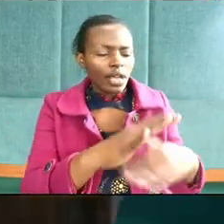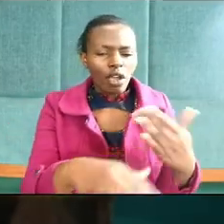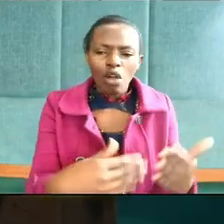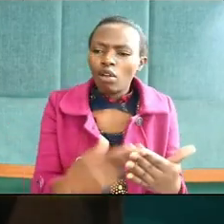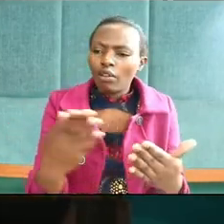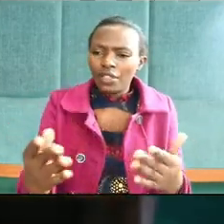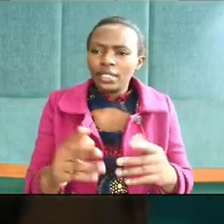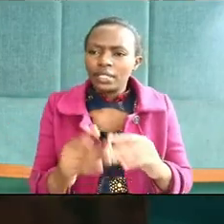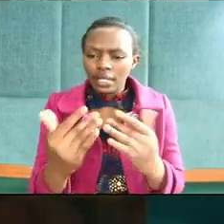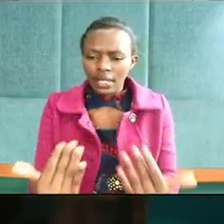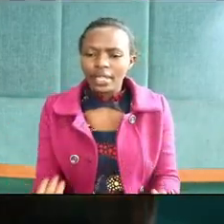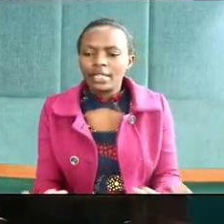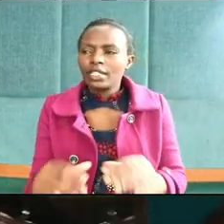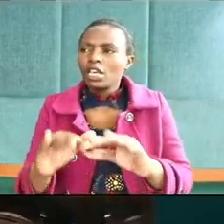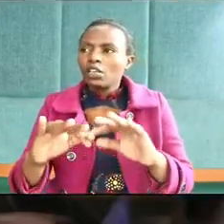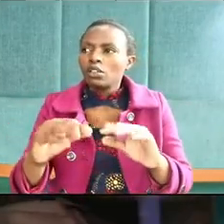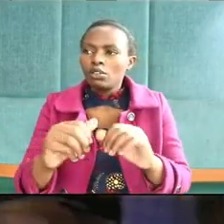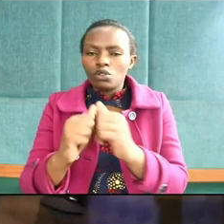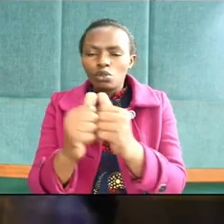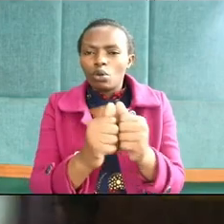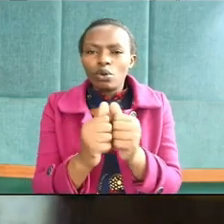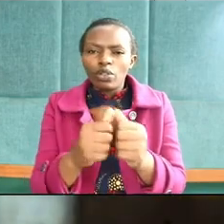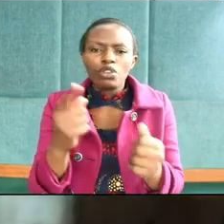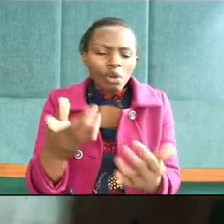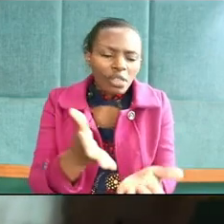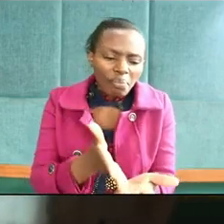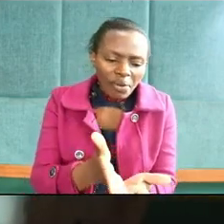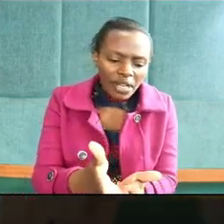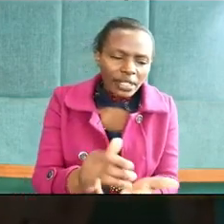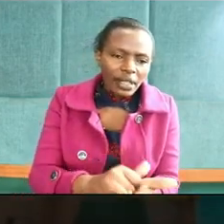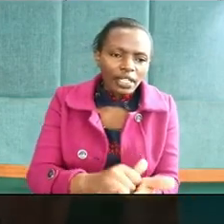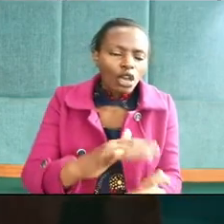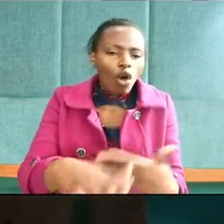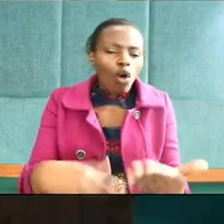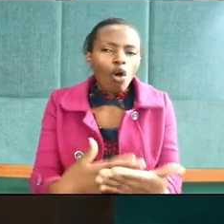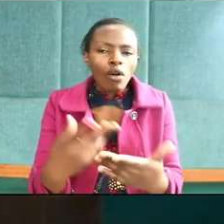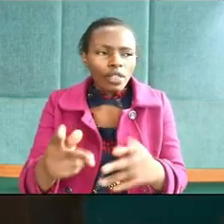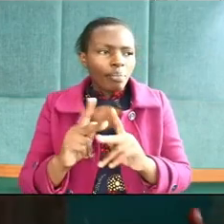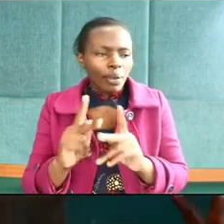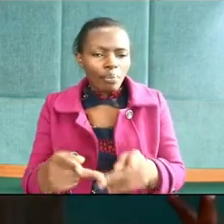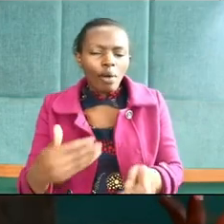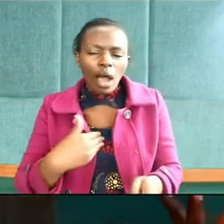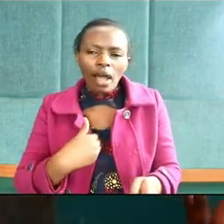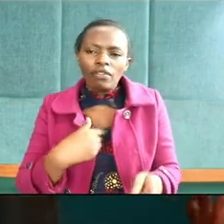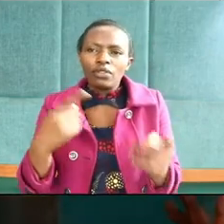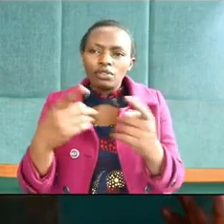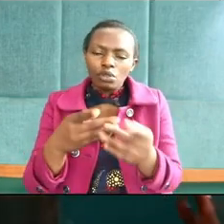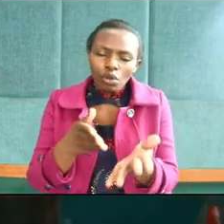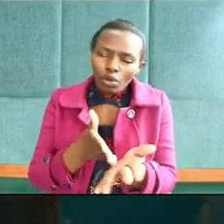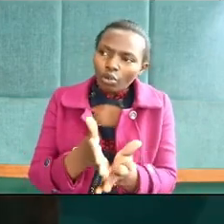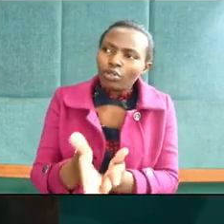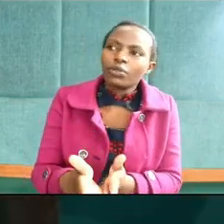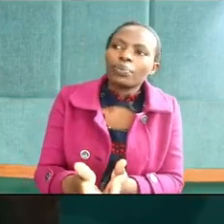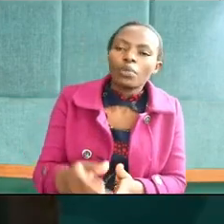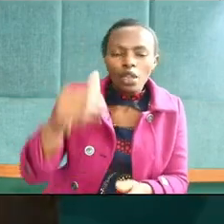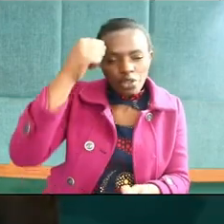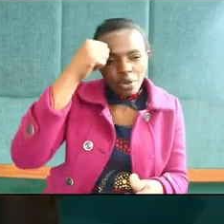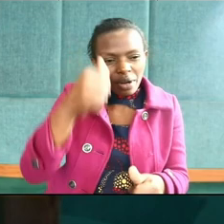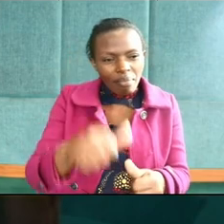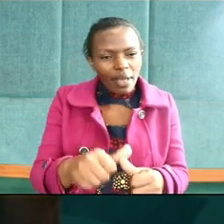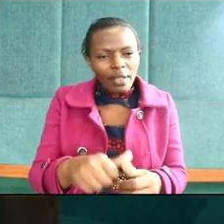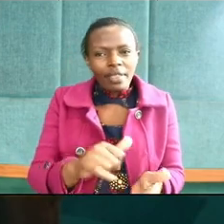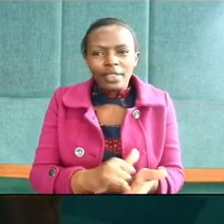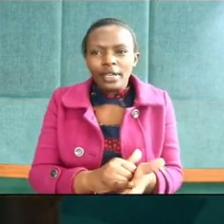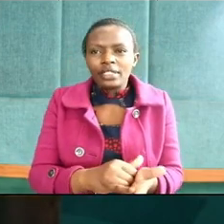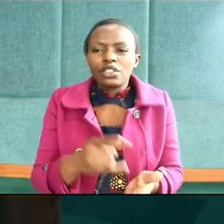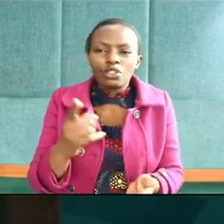the bridge on which people are to cross. You remember, you are also reminded that you are a